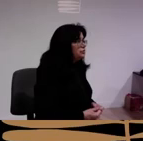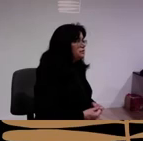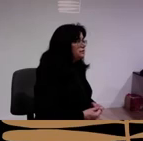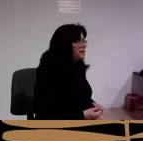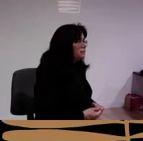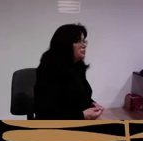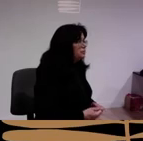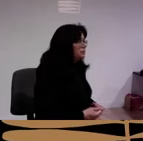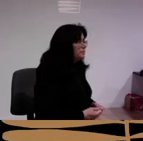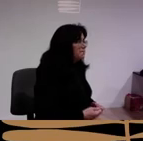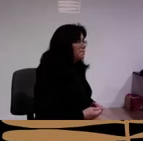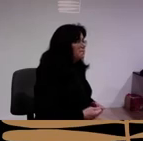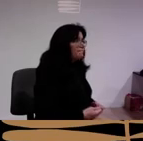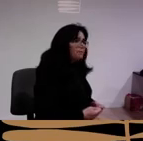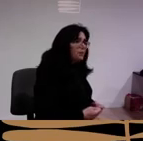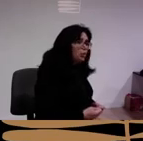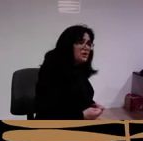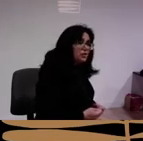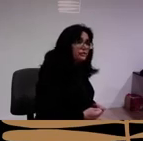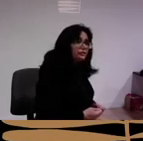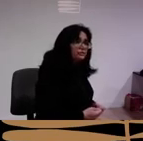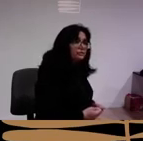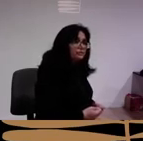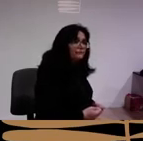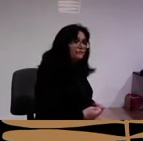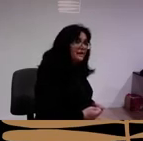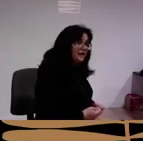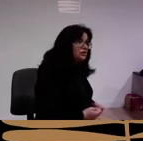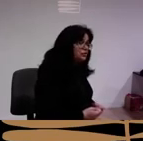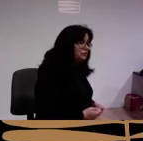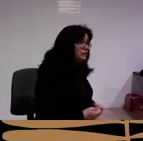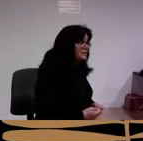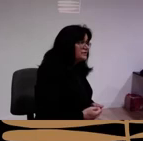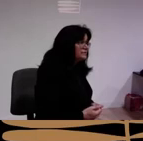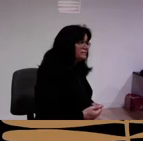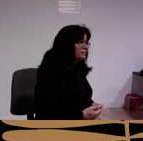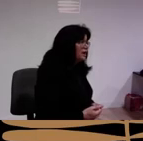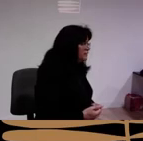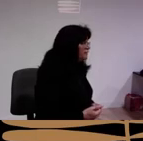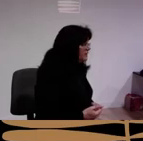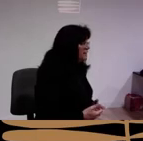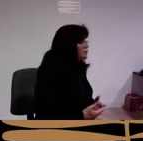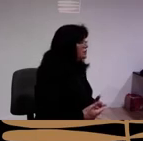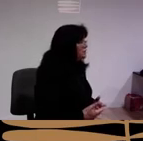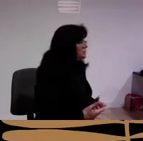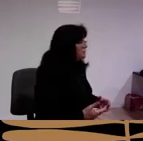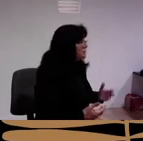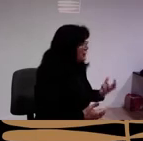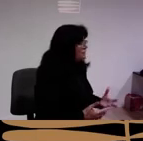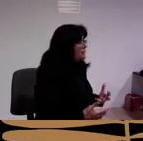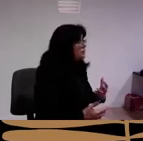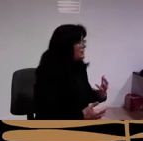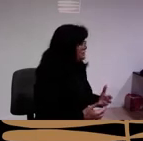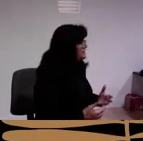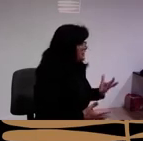being children's fables. But we know that our stories are the foundation